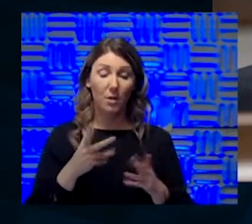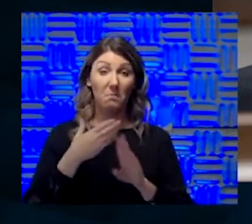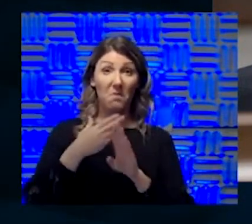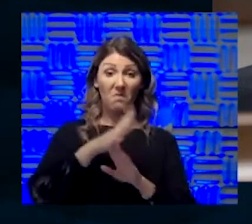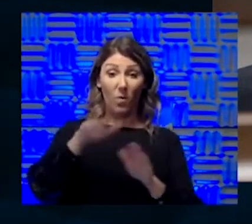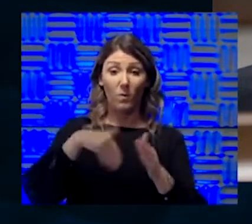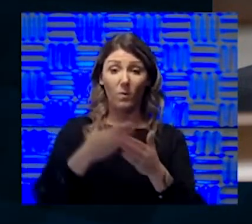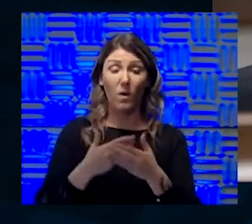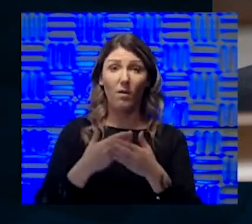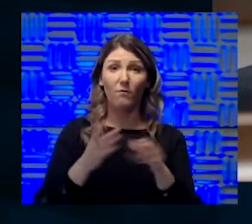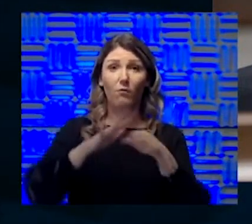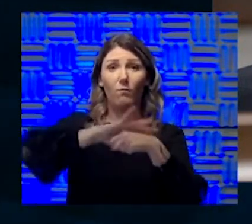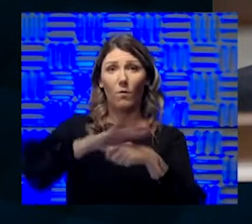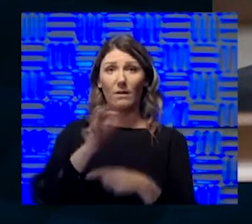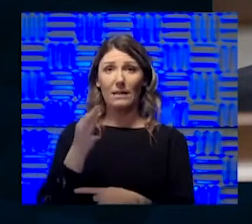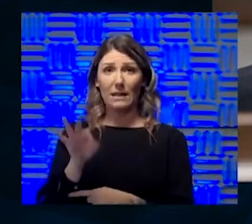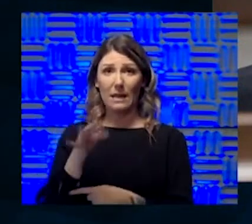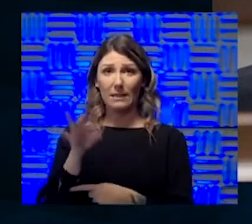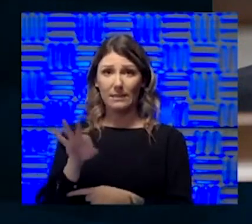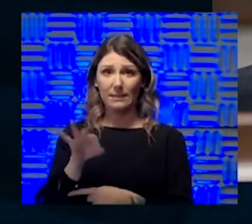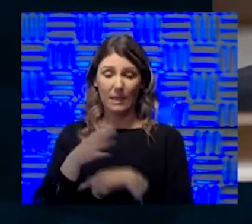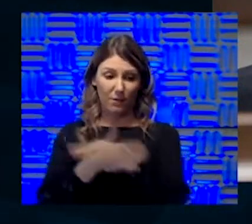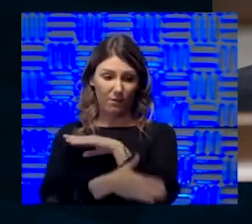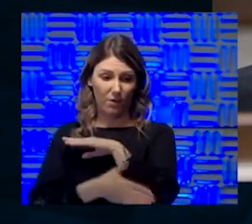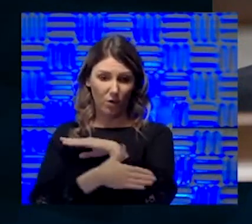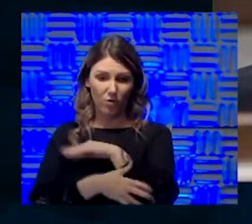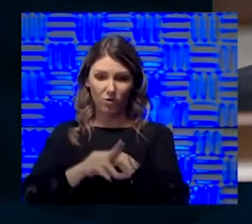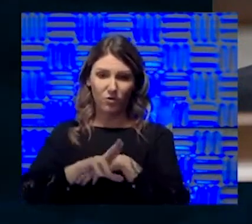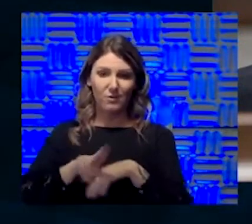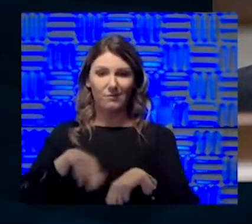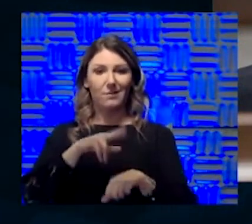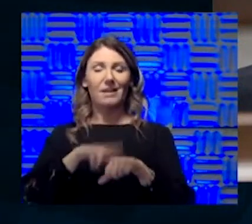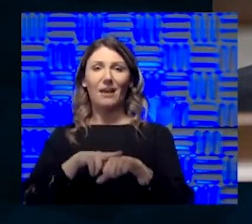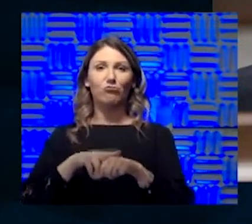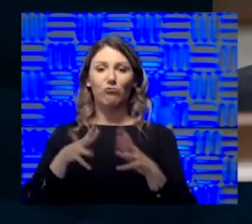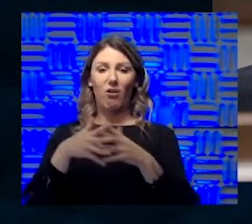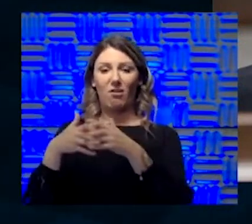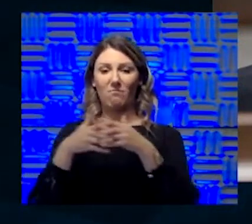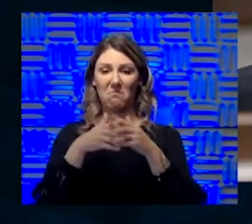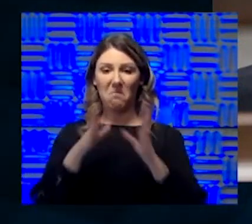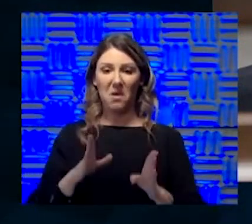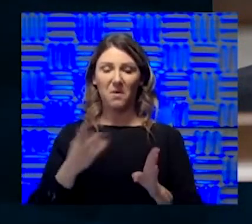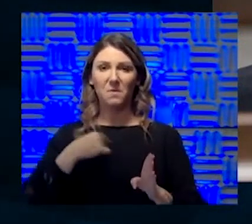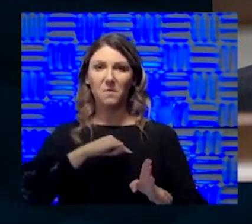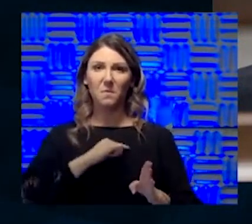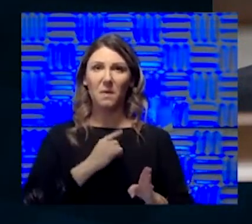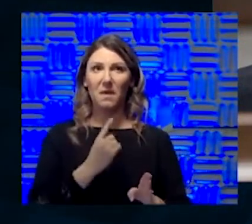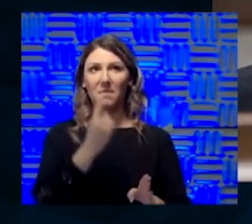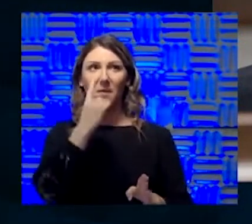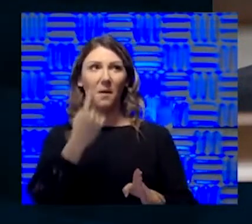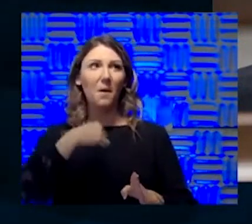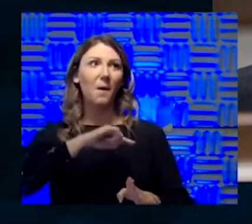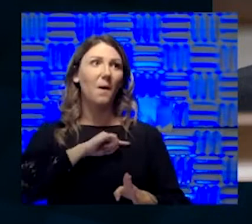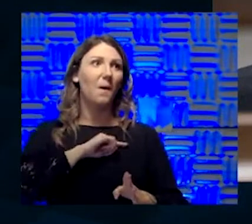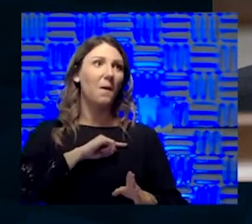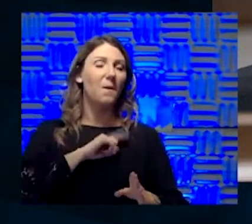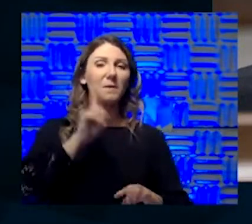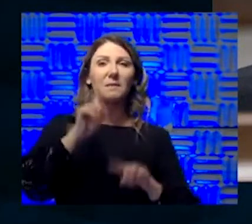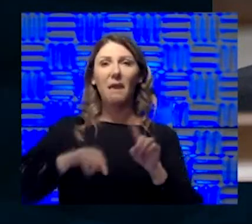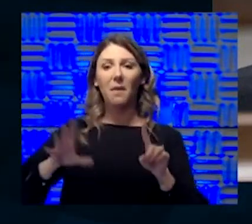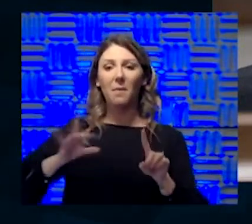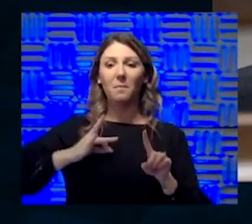of COVID-19. The country, I think it's natural. Americans, we think of ourselves as generally immune to many of the problems of the